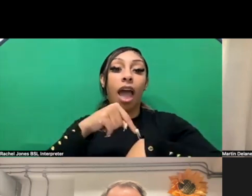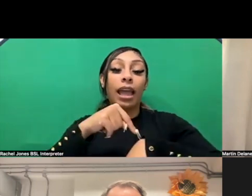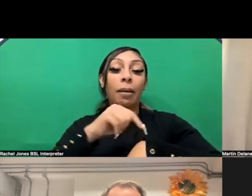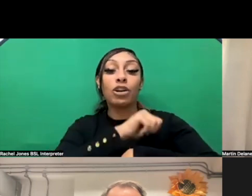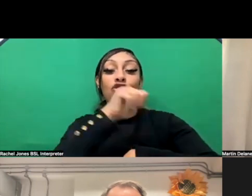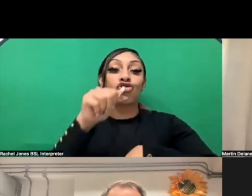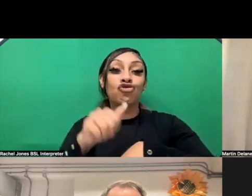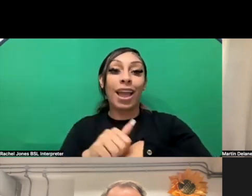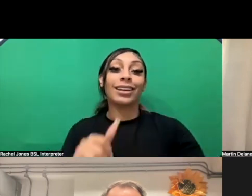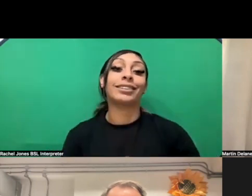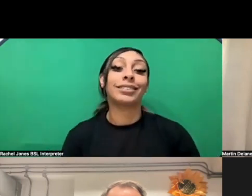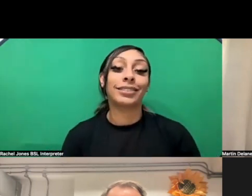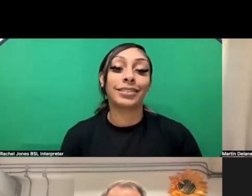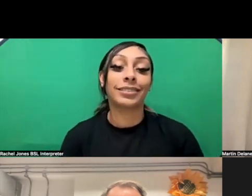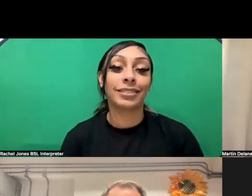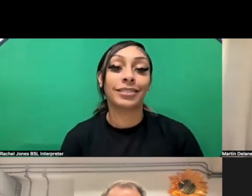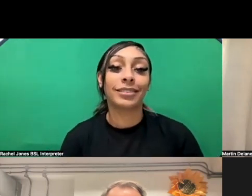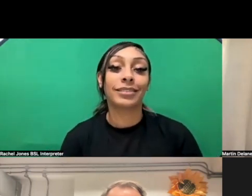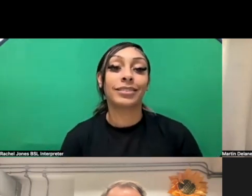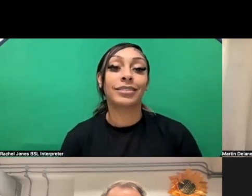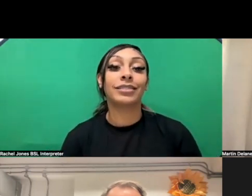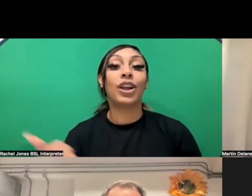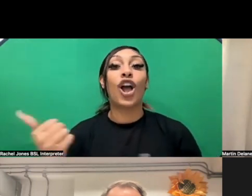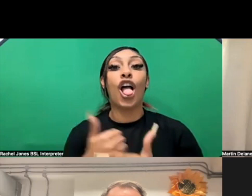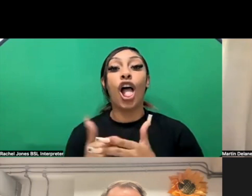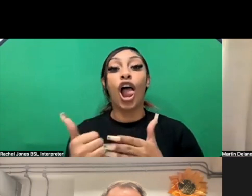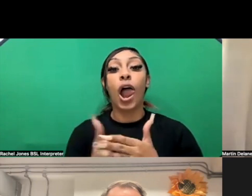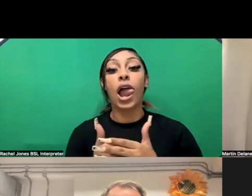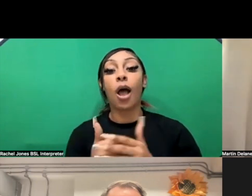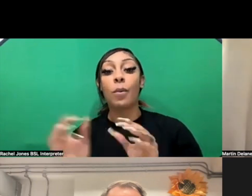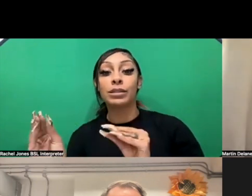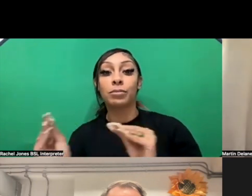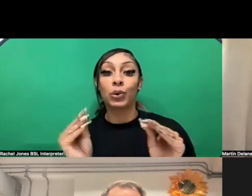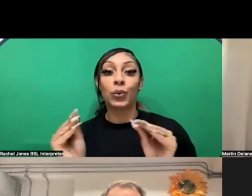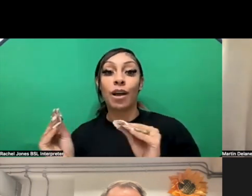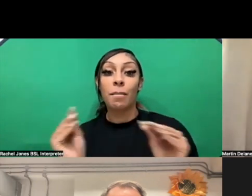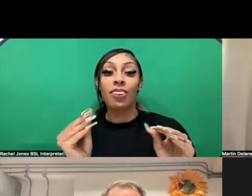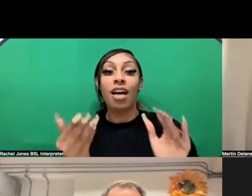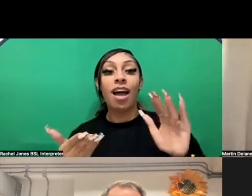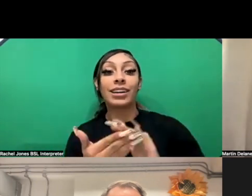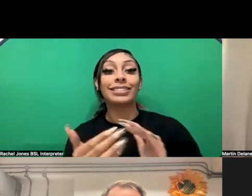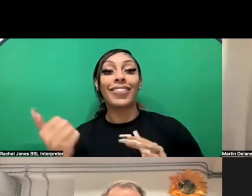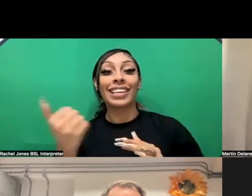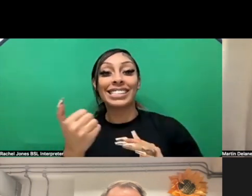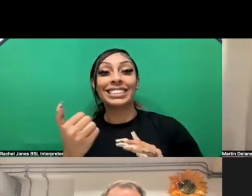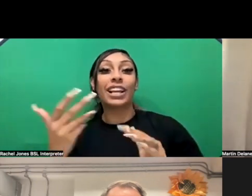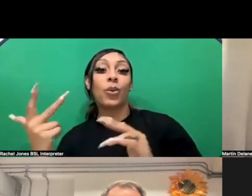So you would always move your notes onto the nearest 16th note or nearest 8th note, but it still sounded stiff. So I said, how can